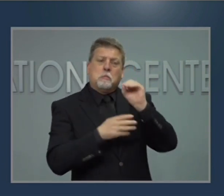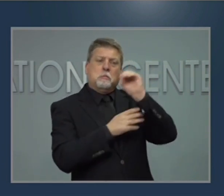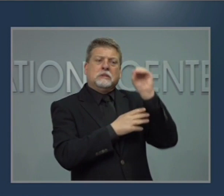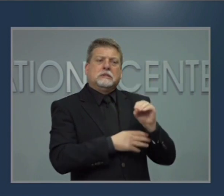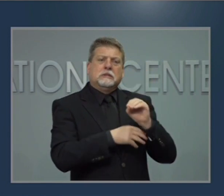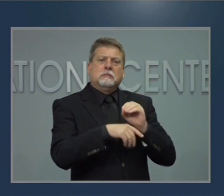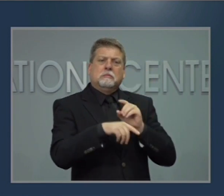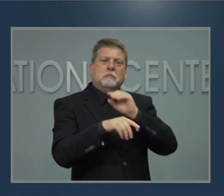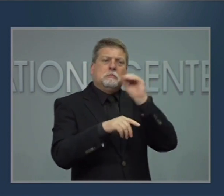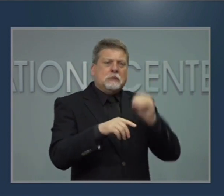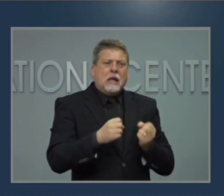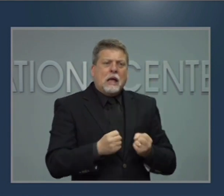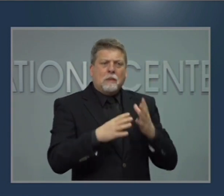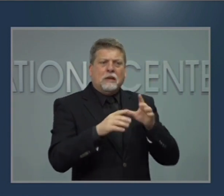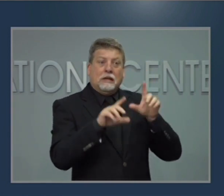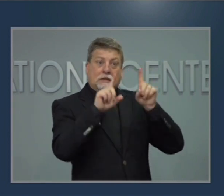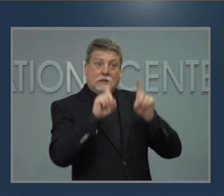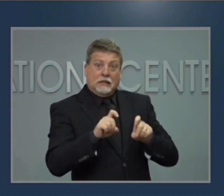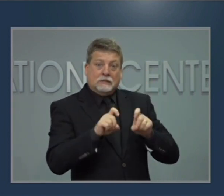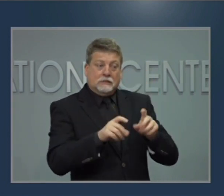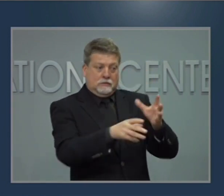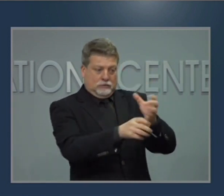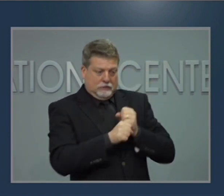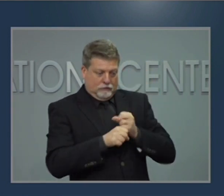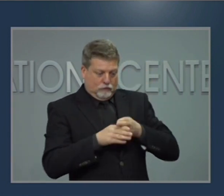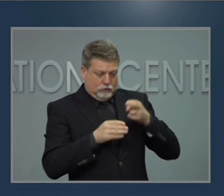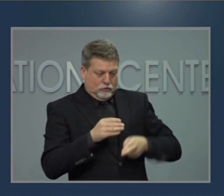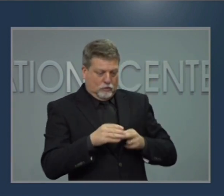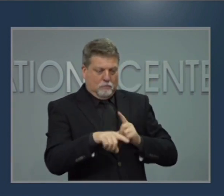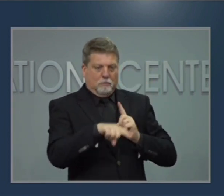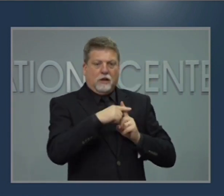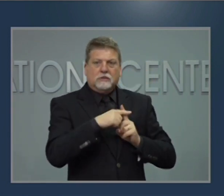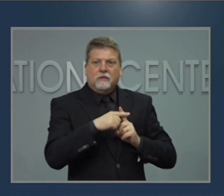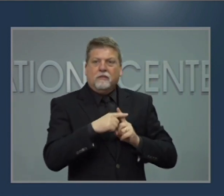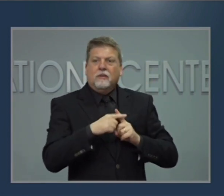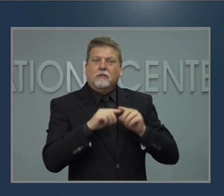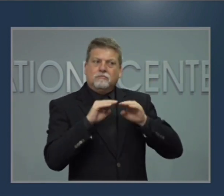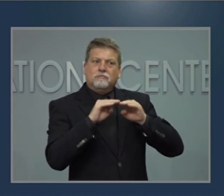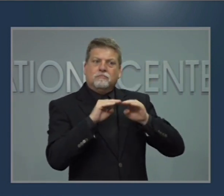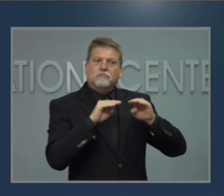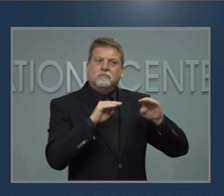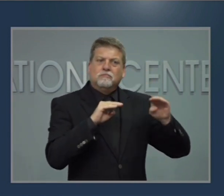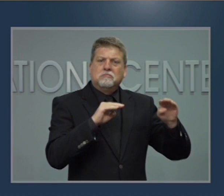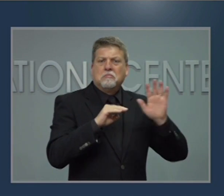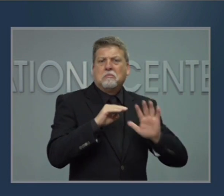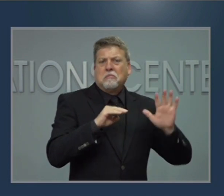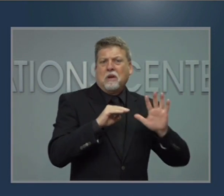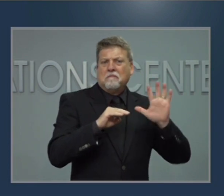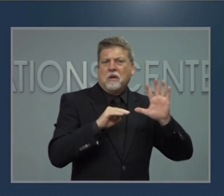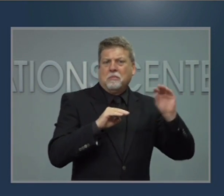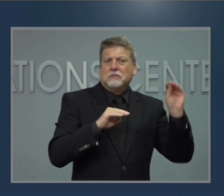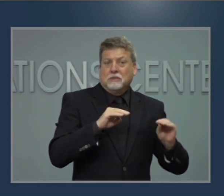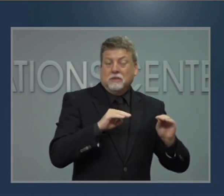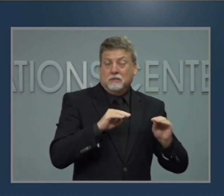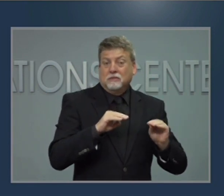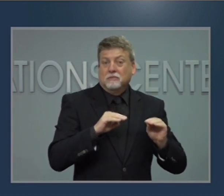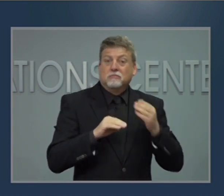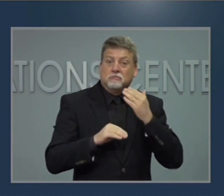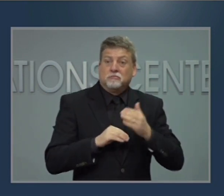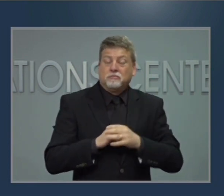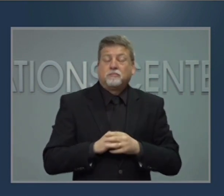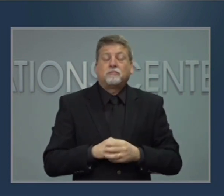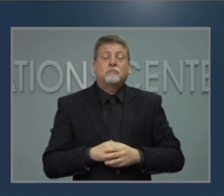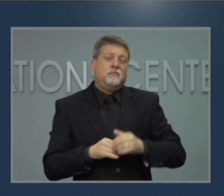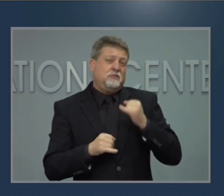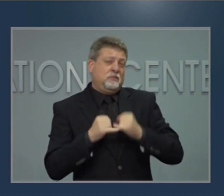since February, and looking at, again, that yellow line, the percent of positive tests is level and has been averaging around 5%.